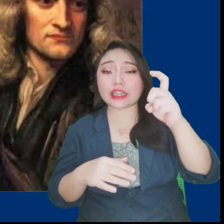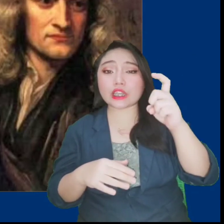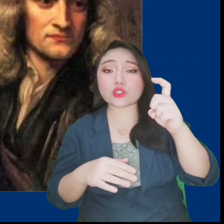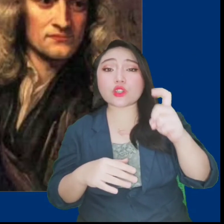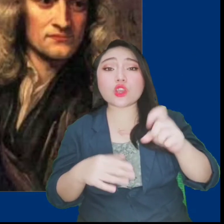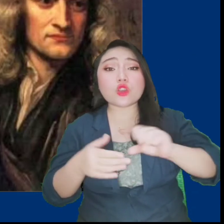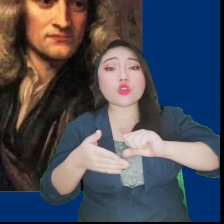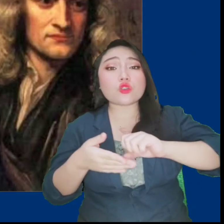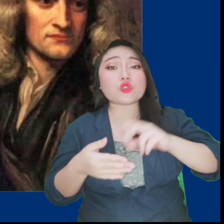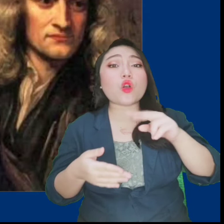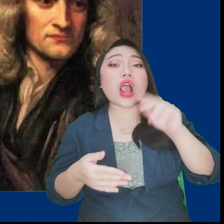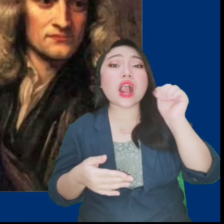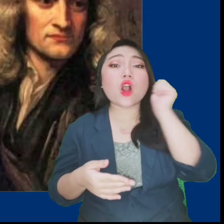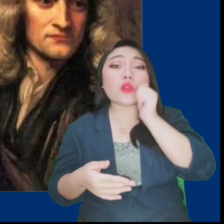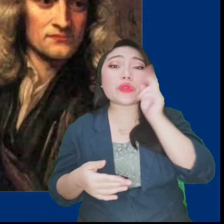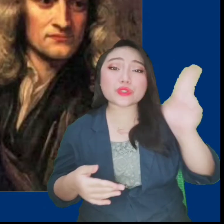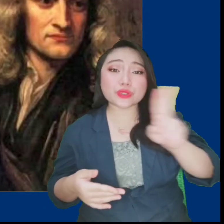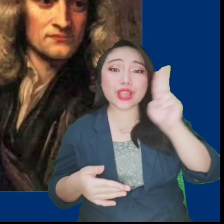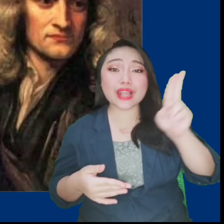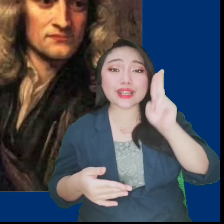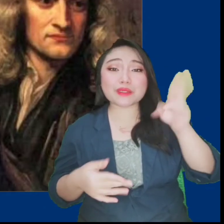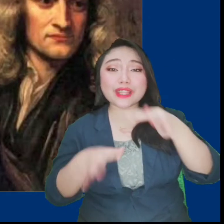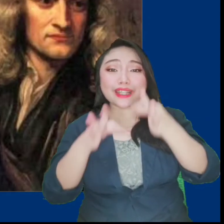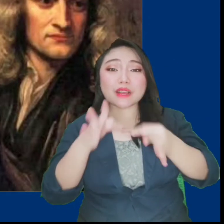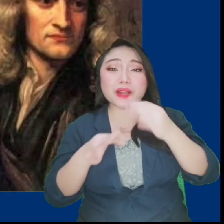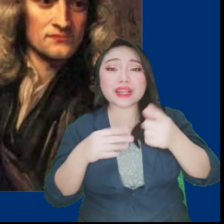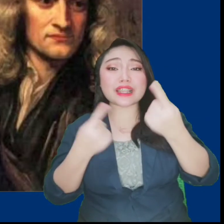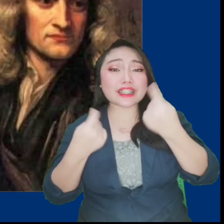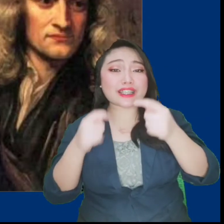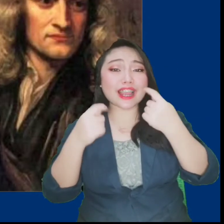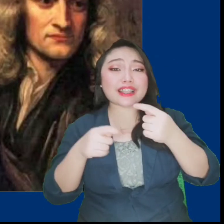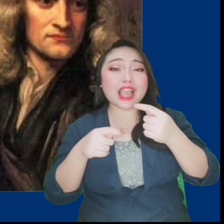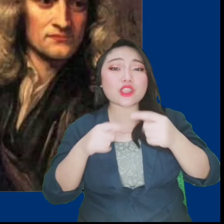which is now known as the law of acceleration.